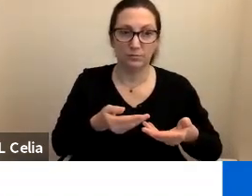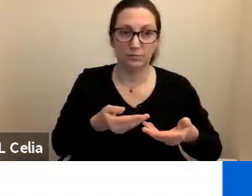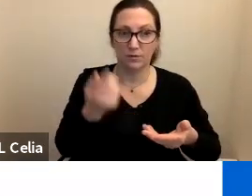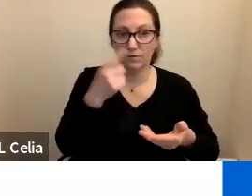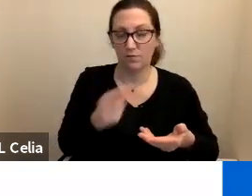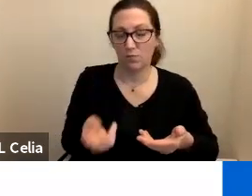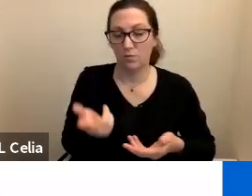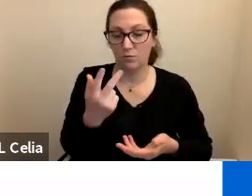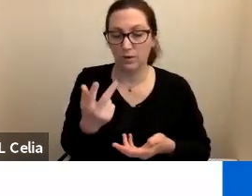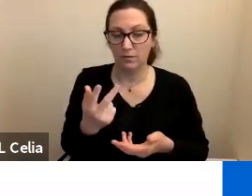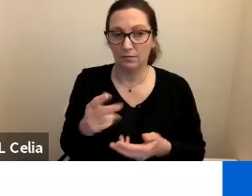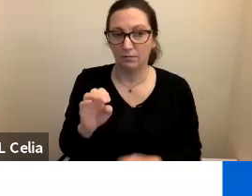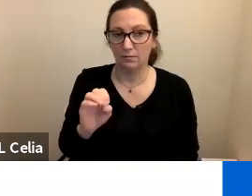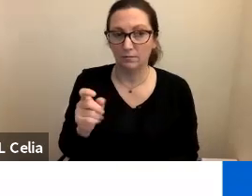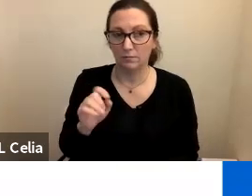Okay.